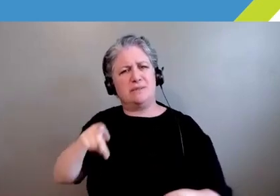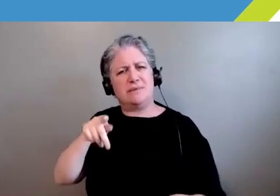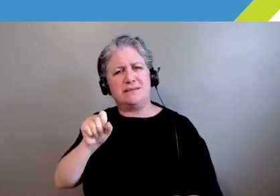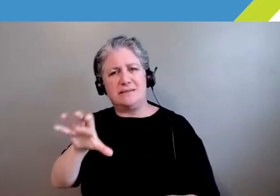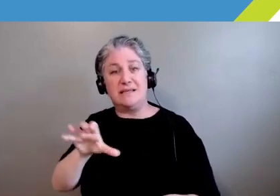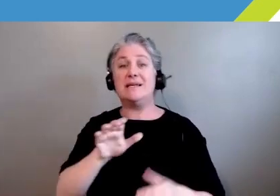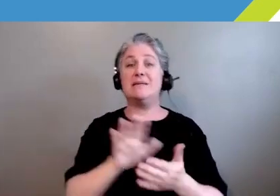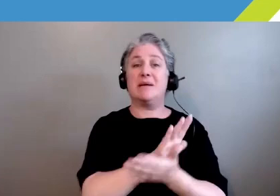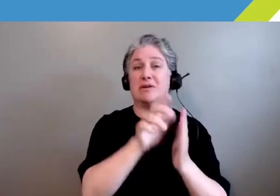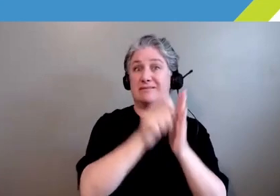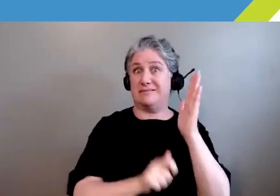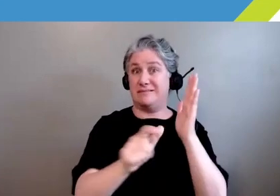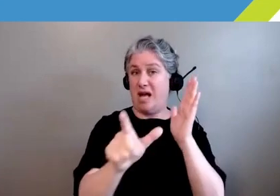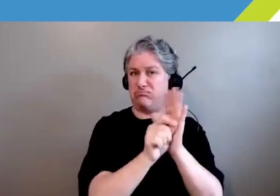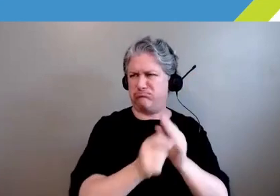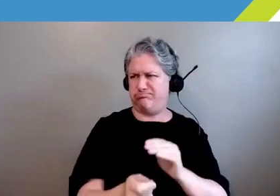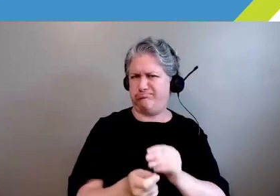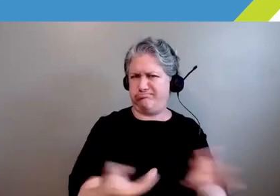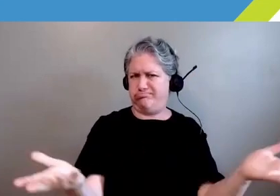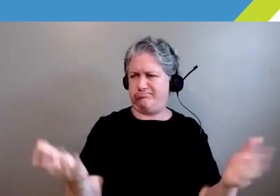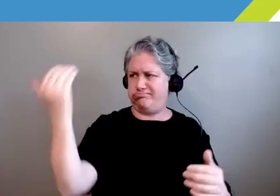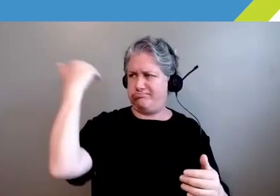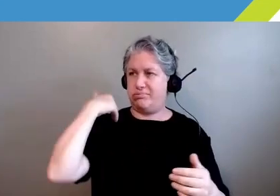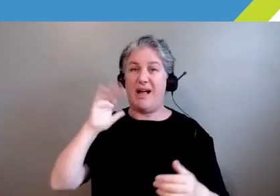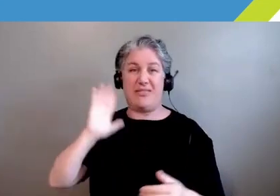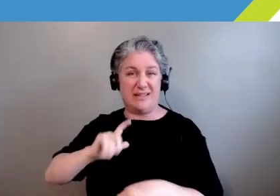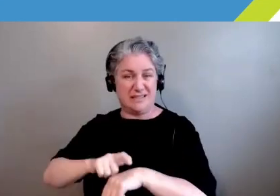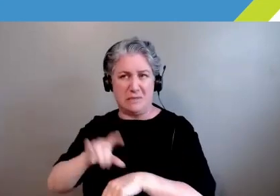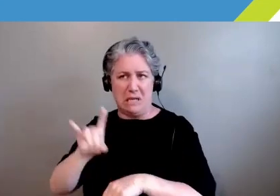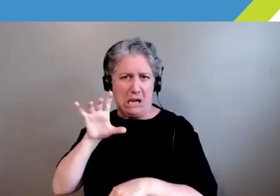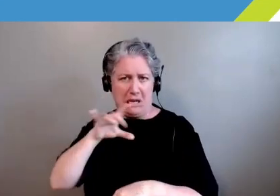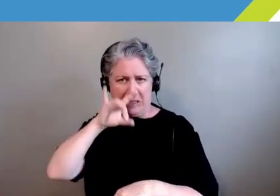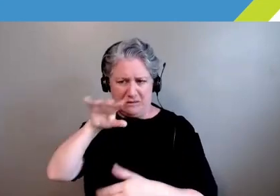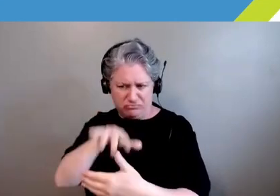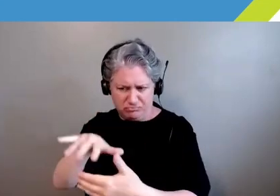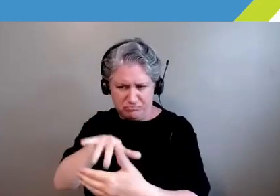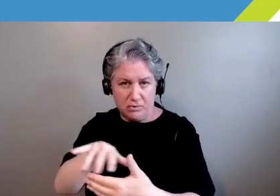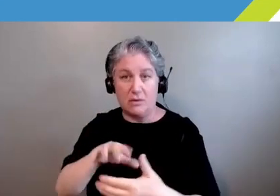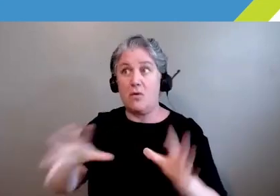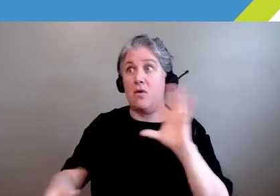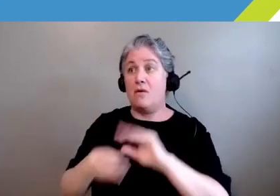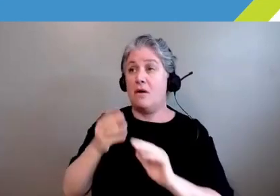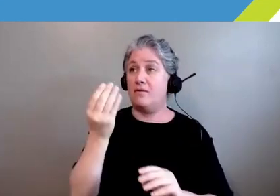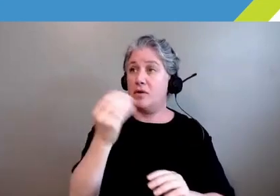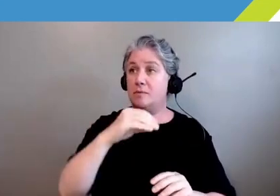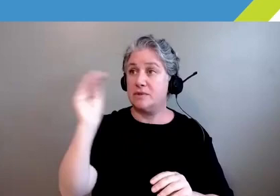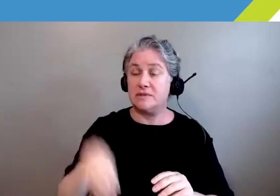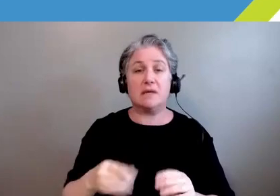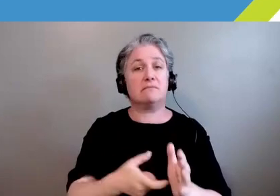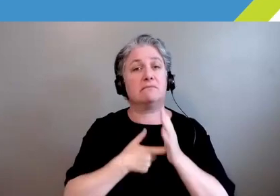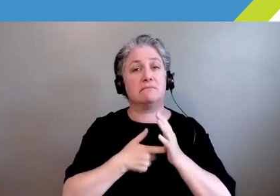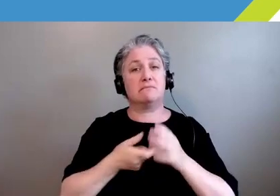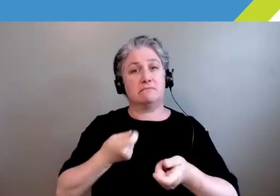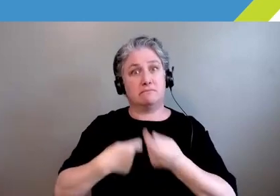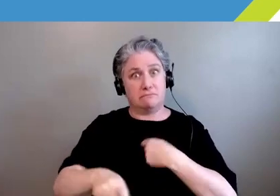This was a paper that came out a while ago. At that time, there were about 800 kids included. Overall, 14% of patients required a liver